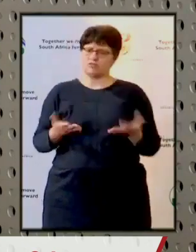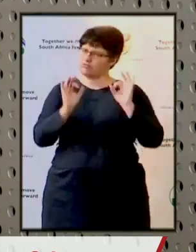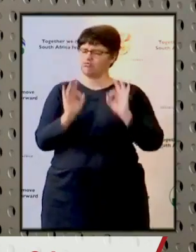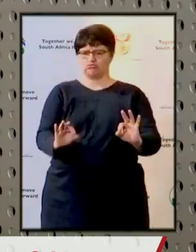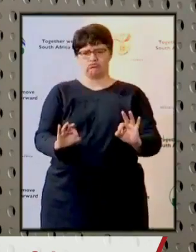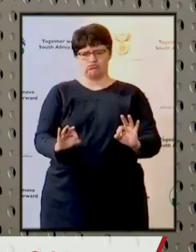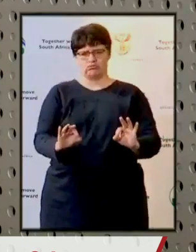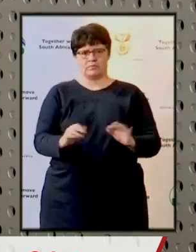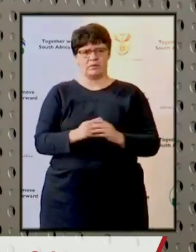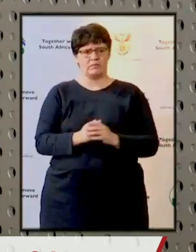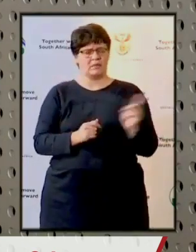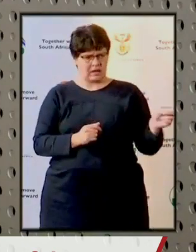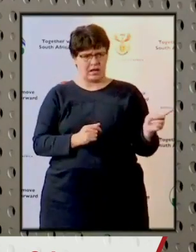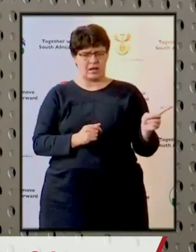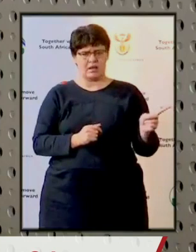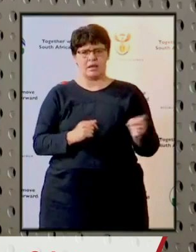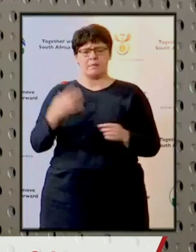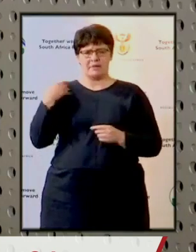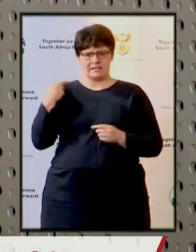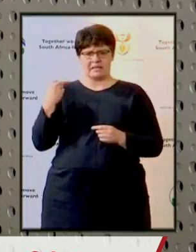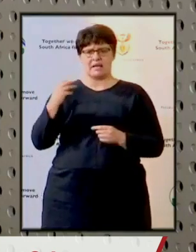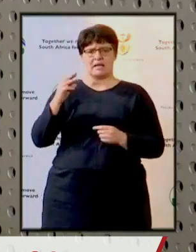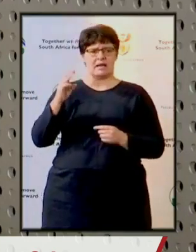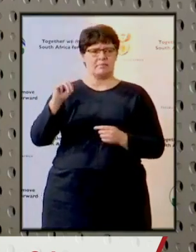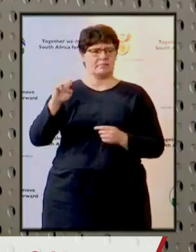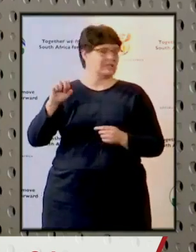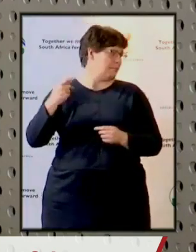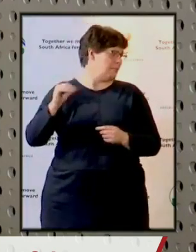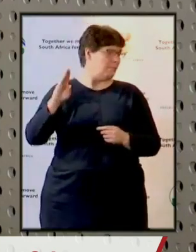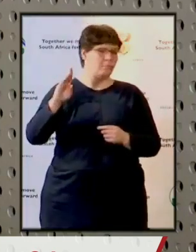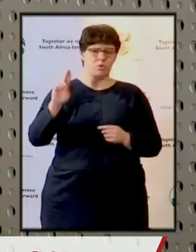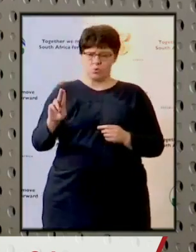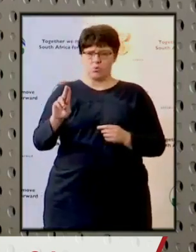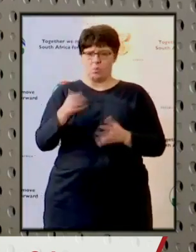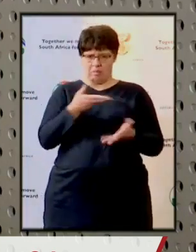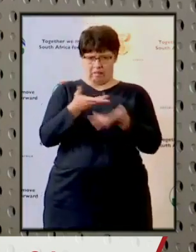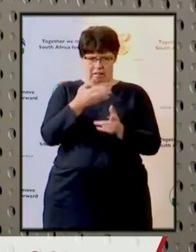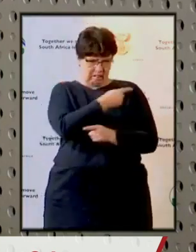In fact, Minister Mthembu should have spoken about that. Maybe he's still going to talk about it.